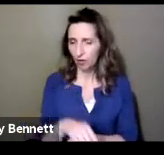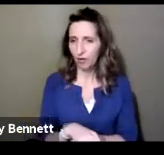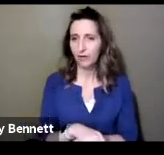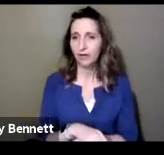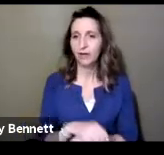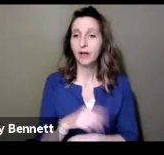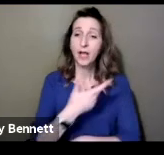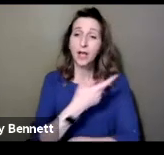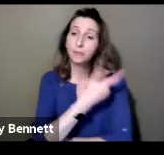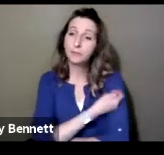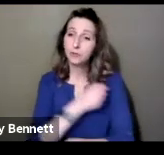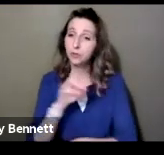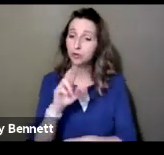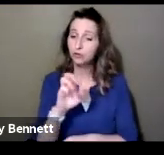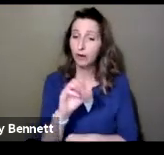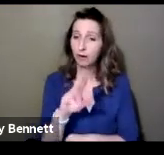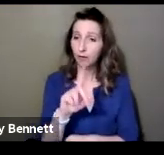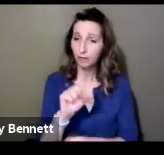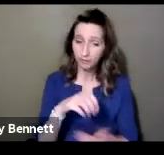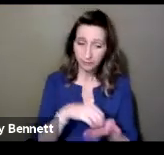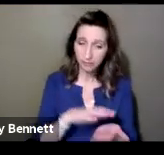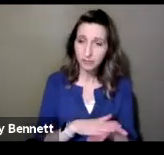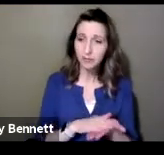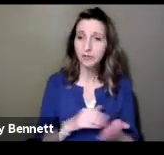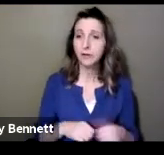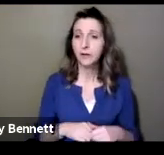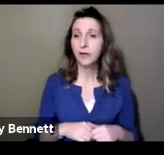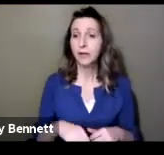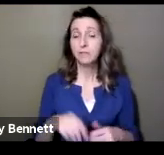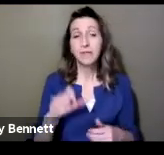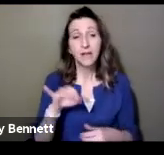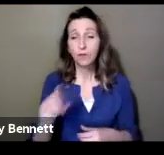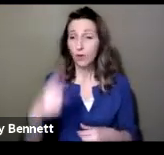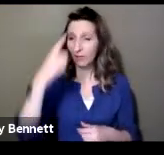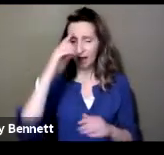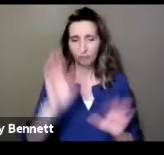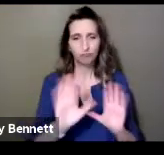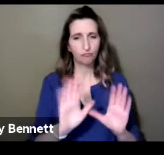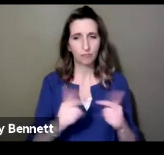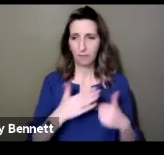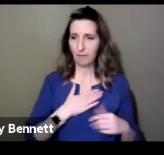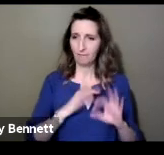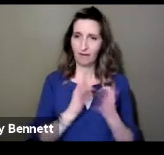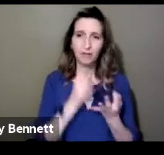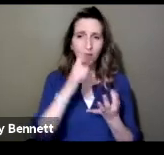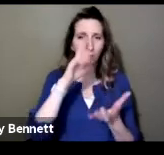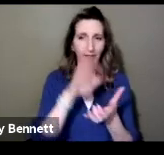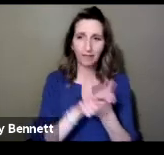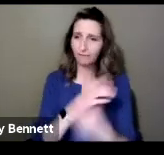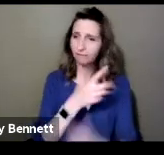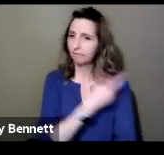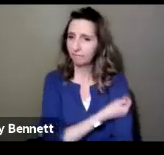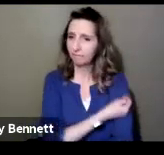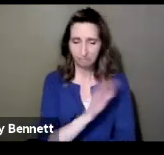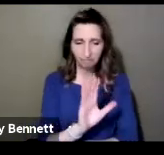believe in doctors or my child going to get immunizations and things like that, there is a form that we